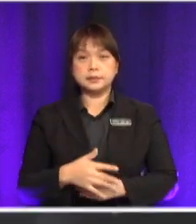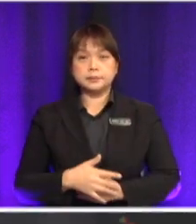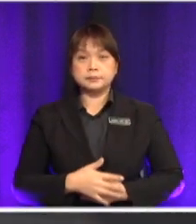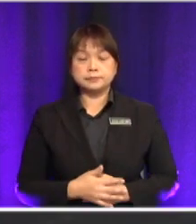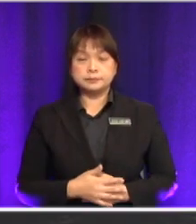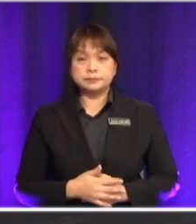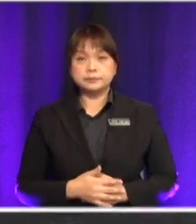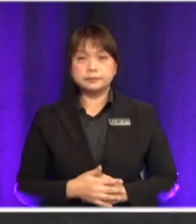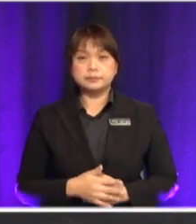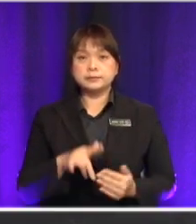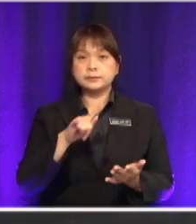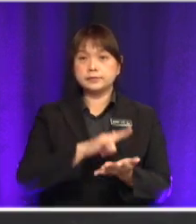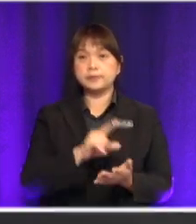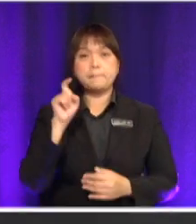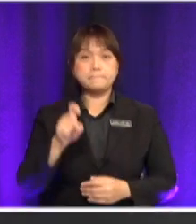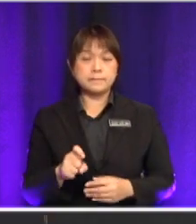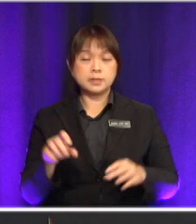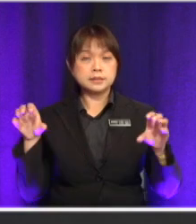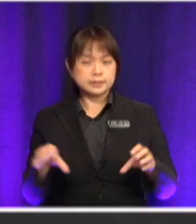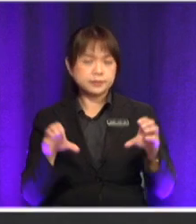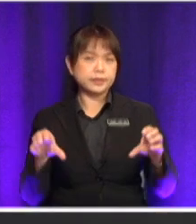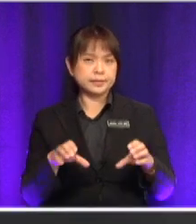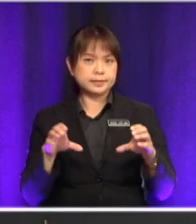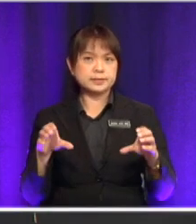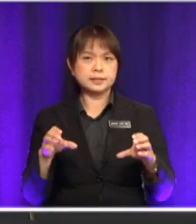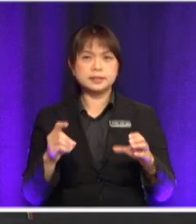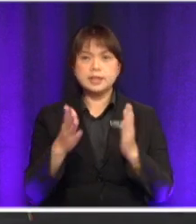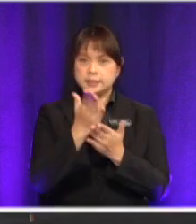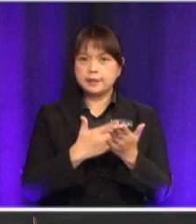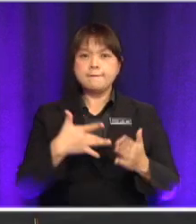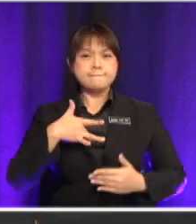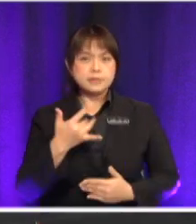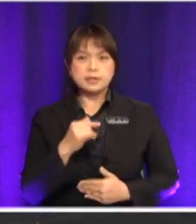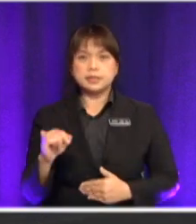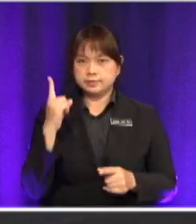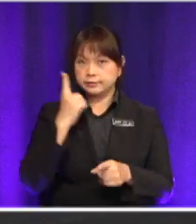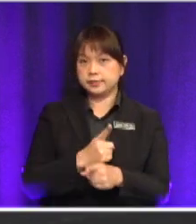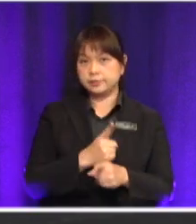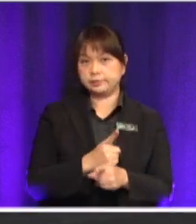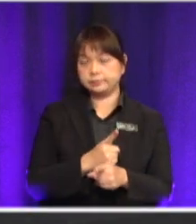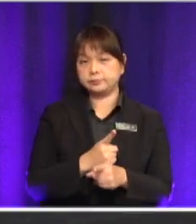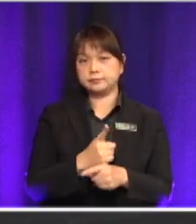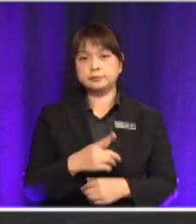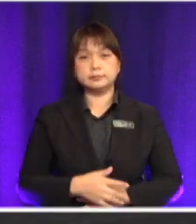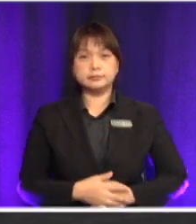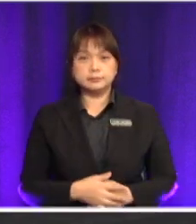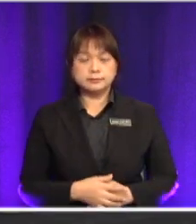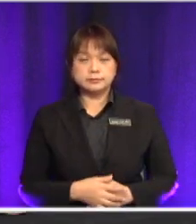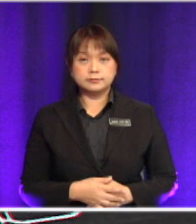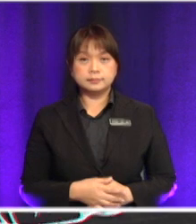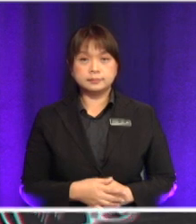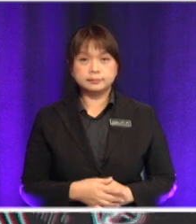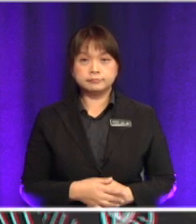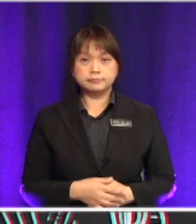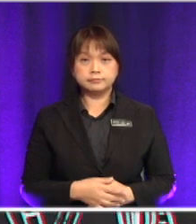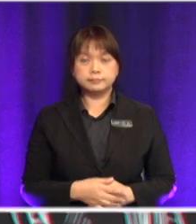that must create some kind of feeling as I have asked you just now, right, Shafika? Right. All Yes, okay. that's something to ponder upon.